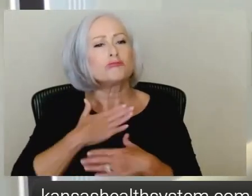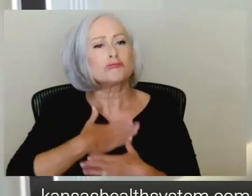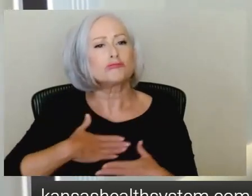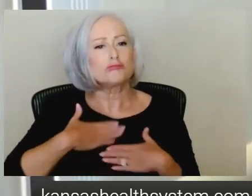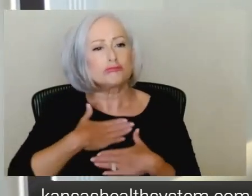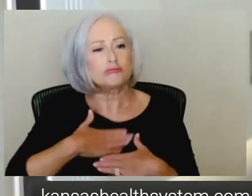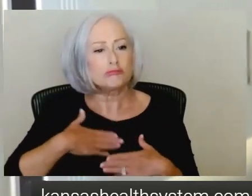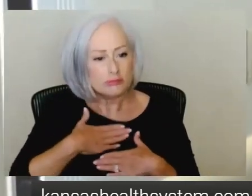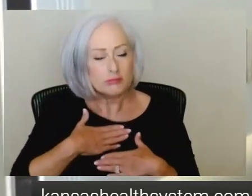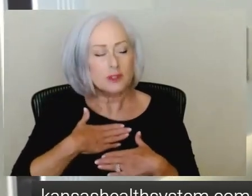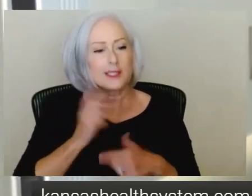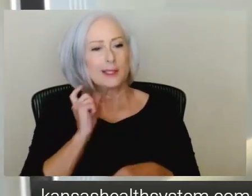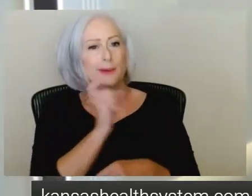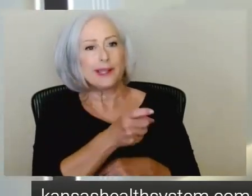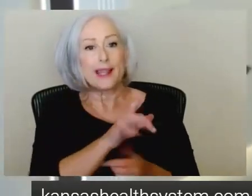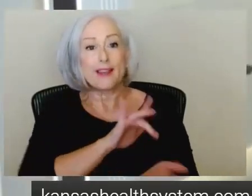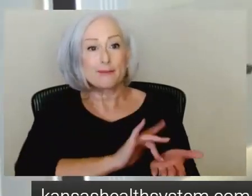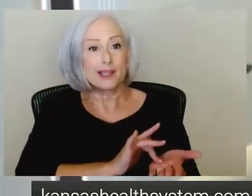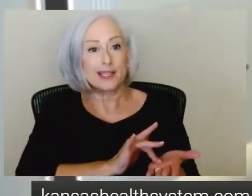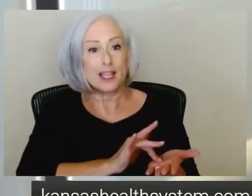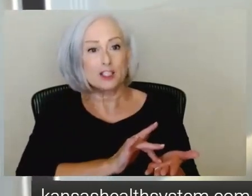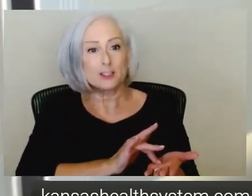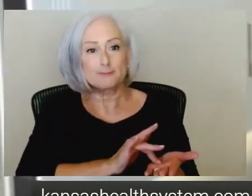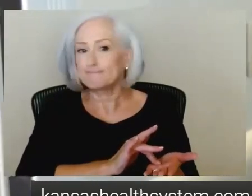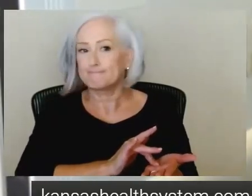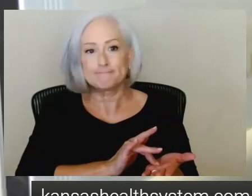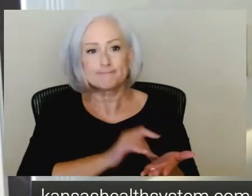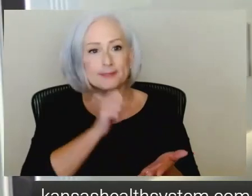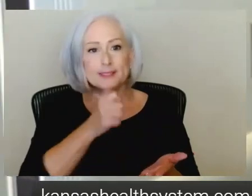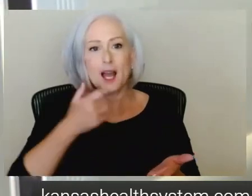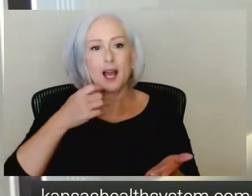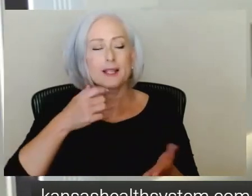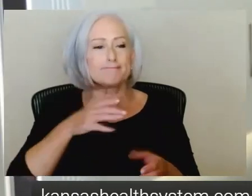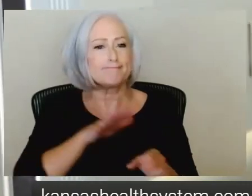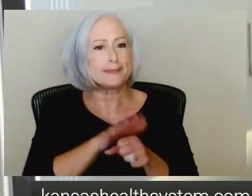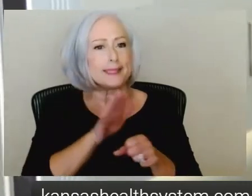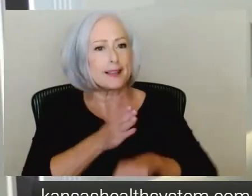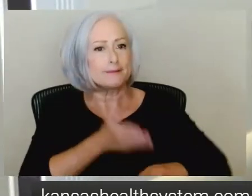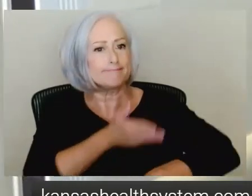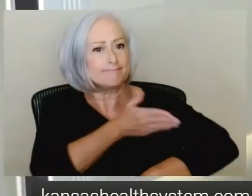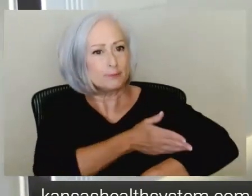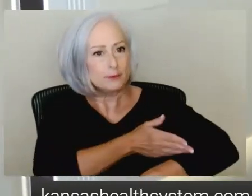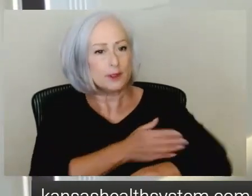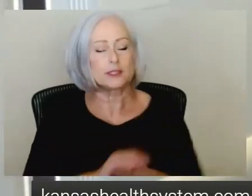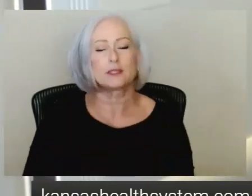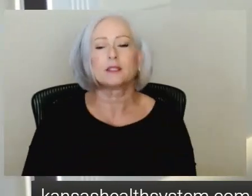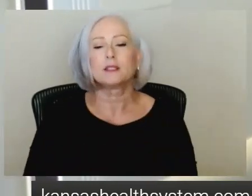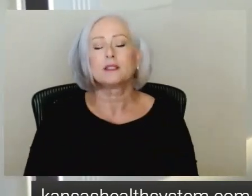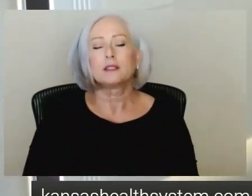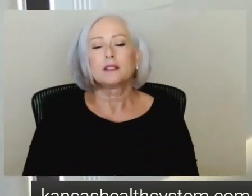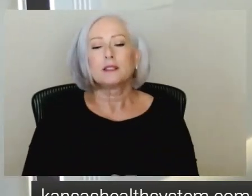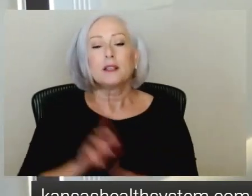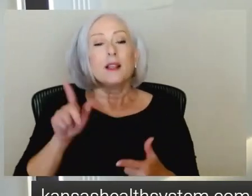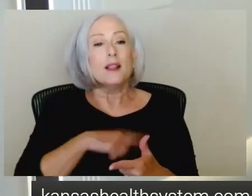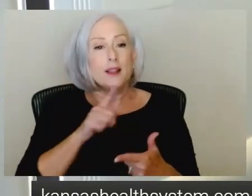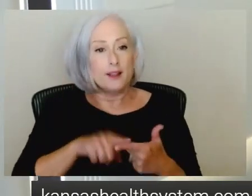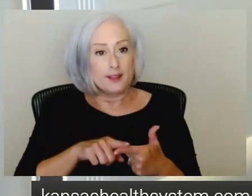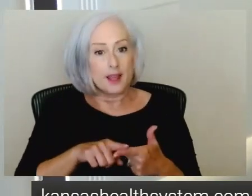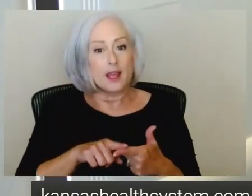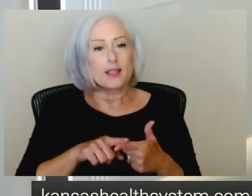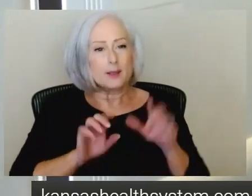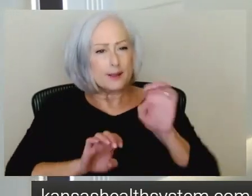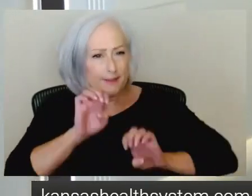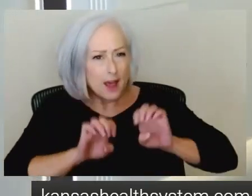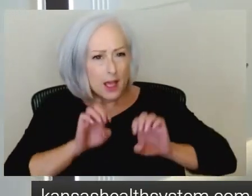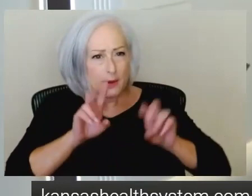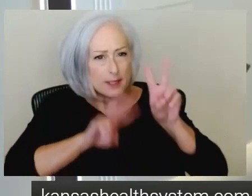multiple medications, she was not getting adequate benefit. And then we did a careful evaluation.